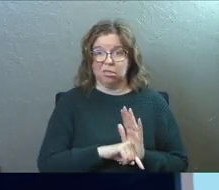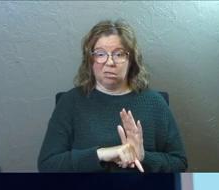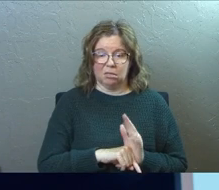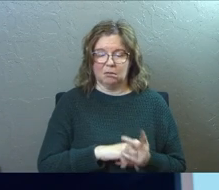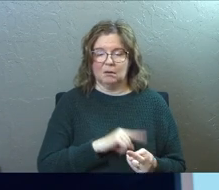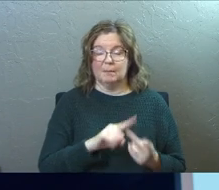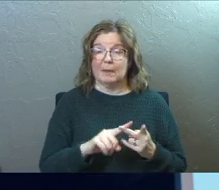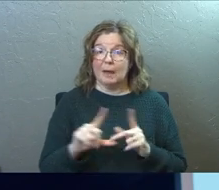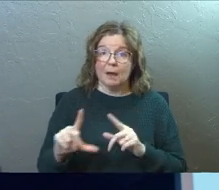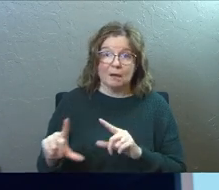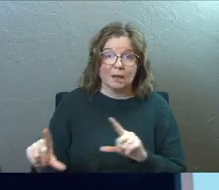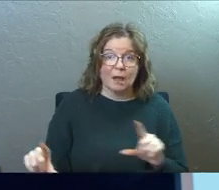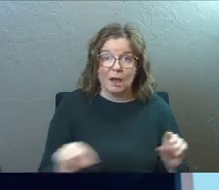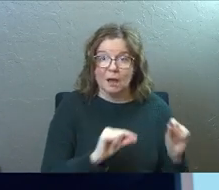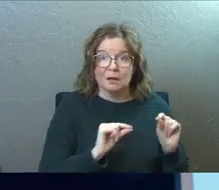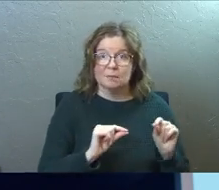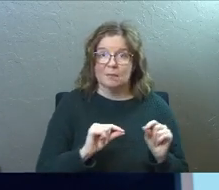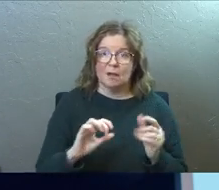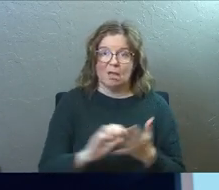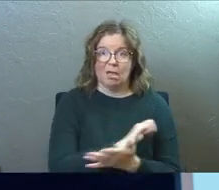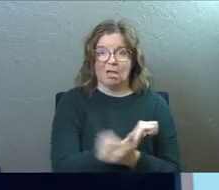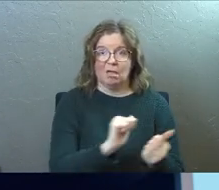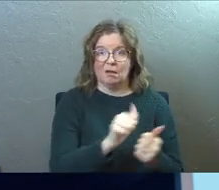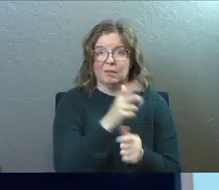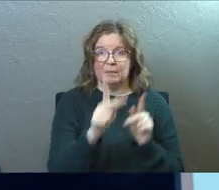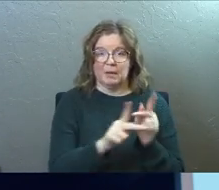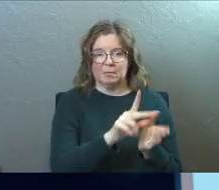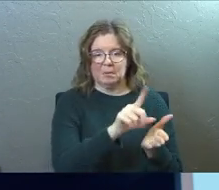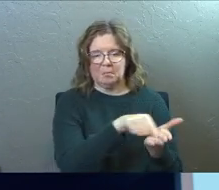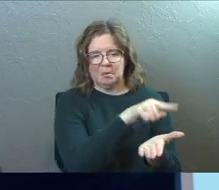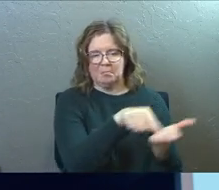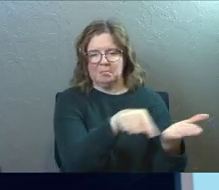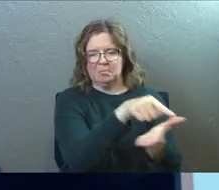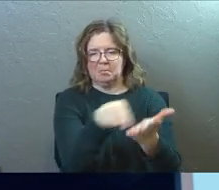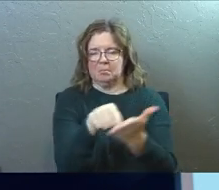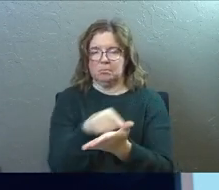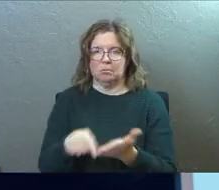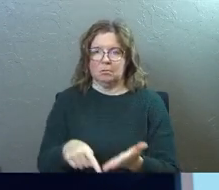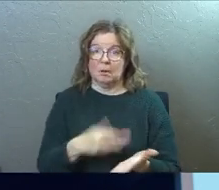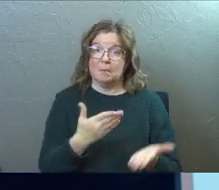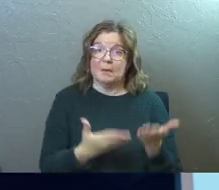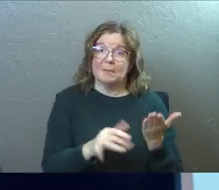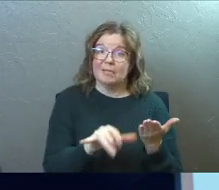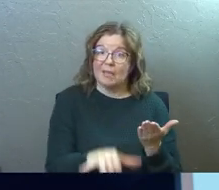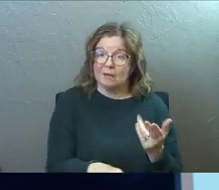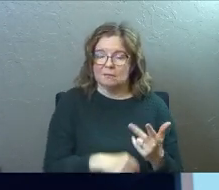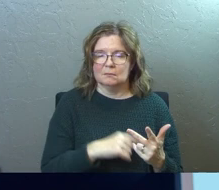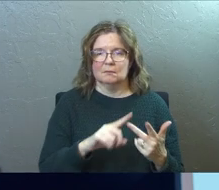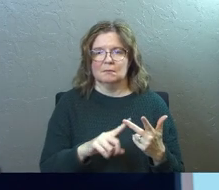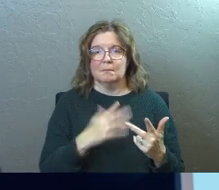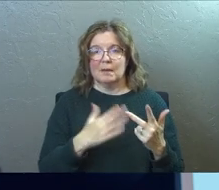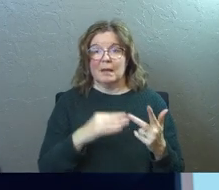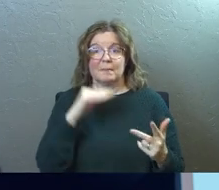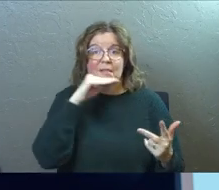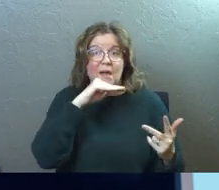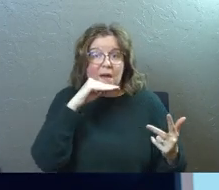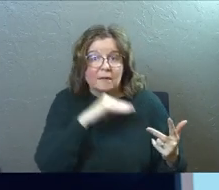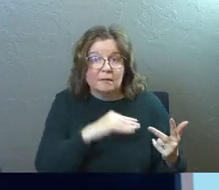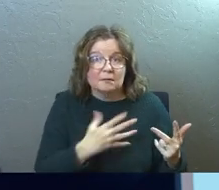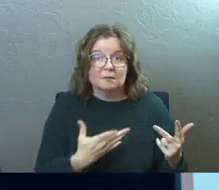thing is gossip and always tearing other people down. And they always got something to say about somebody else. Maybe their thing is